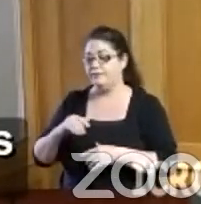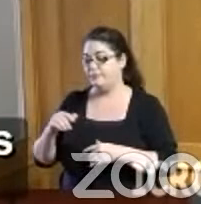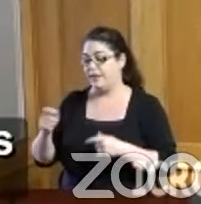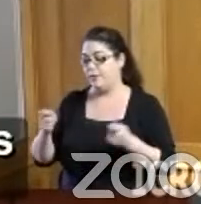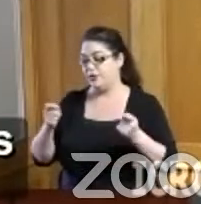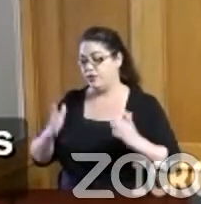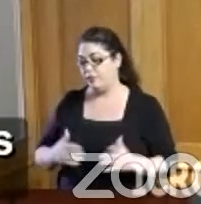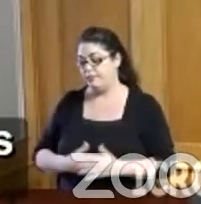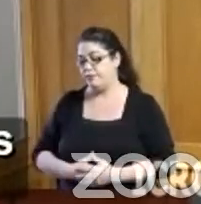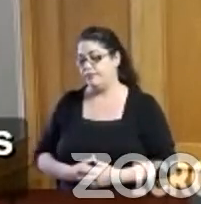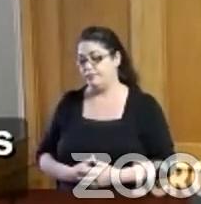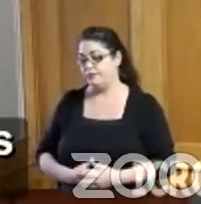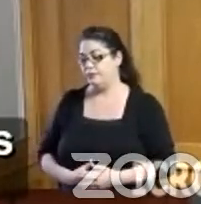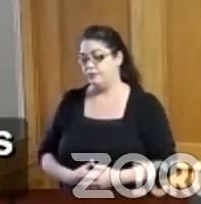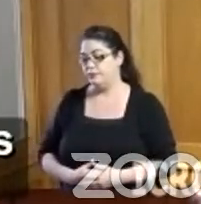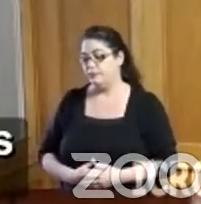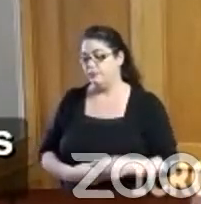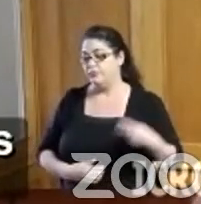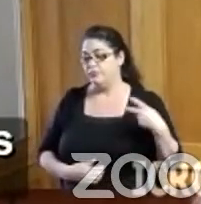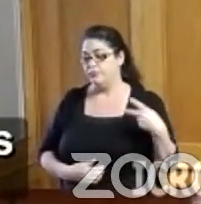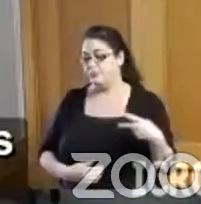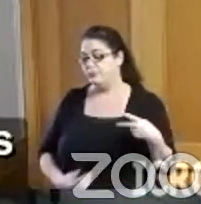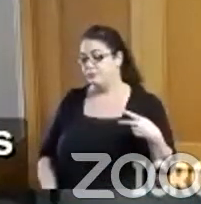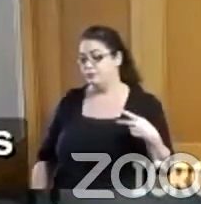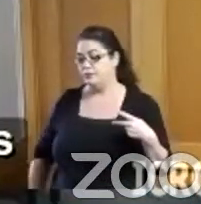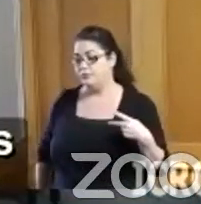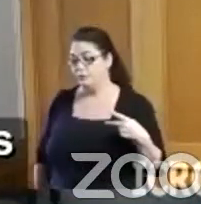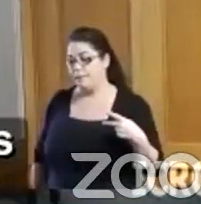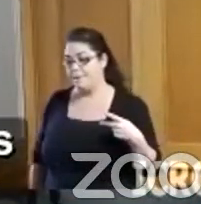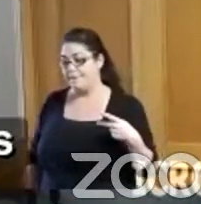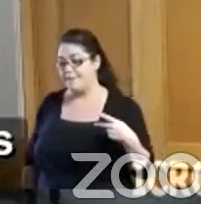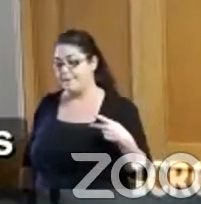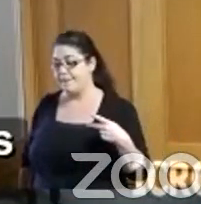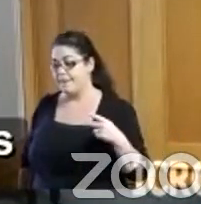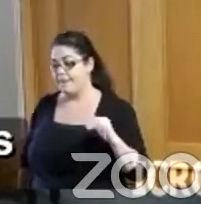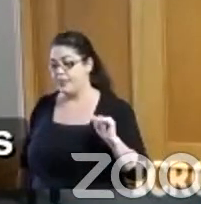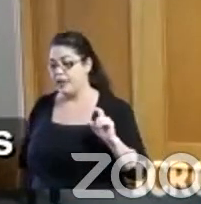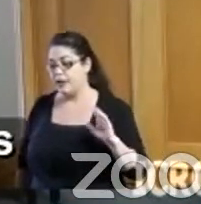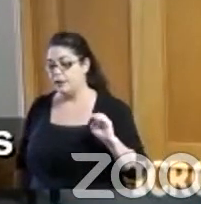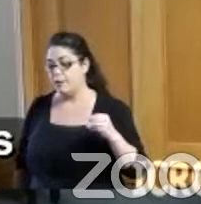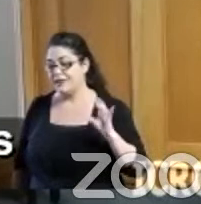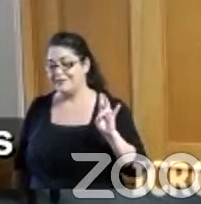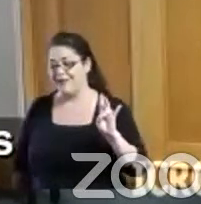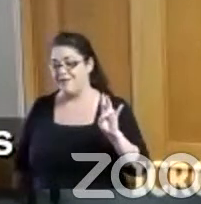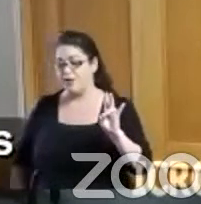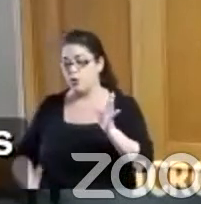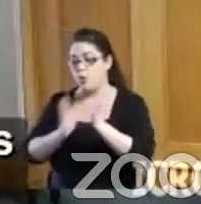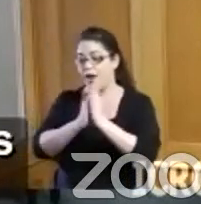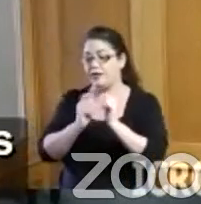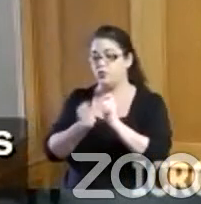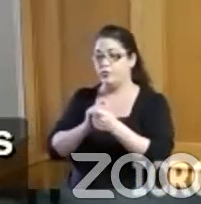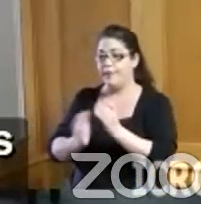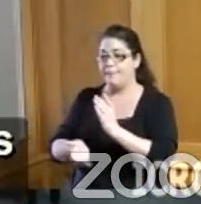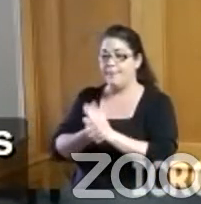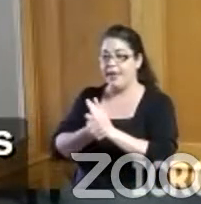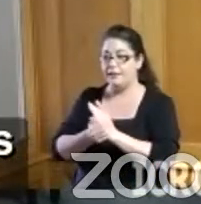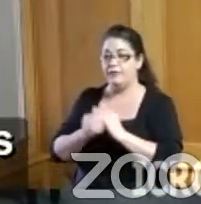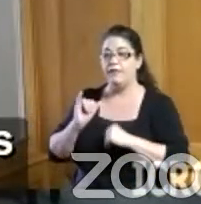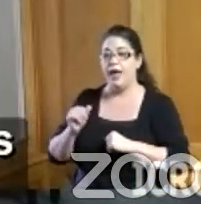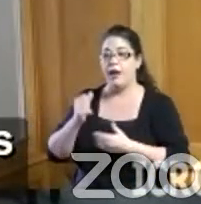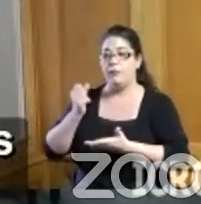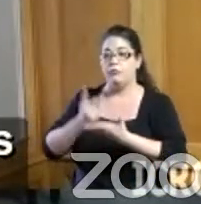before you today, and I'll take them in turn. And the first is item 7, which is a request to amend the